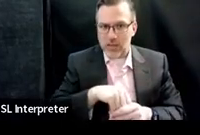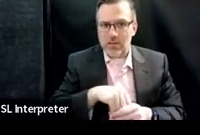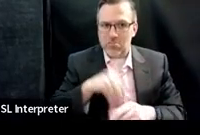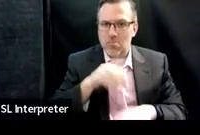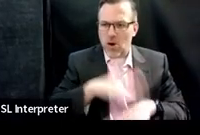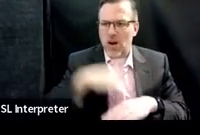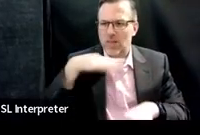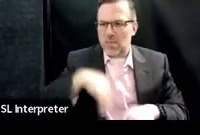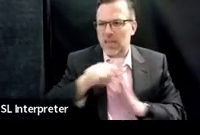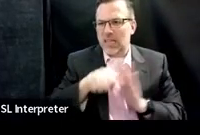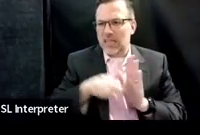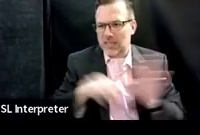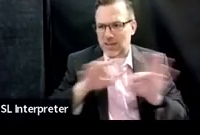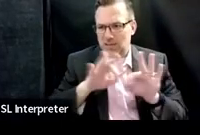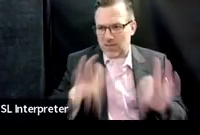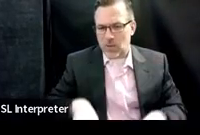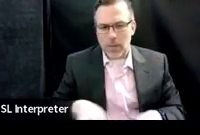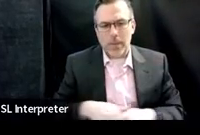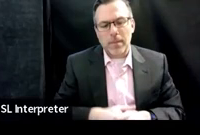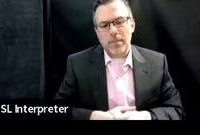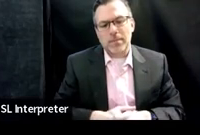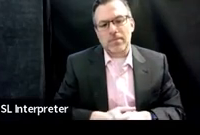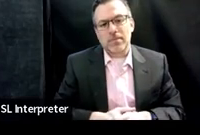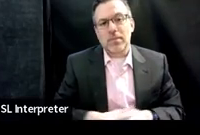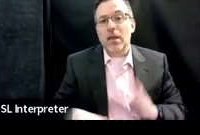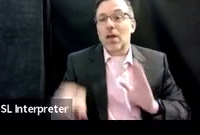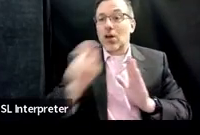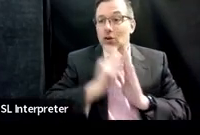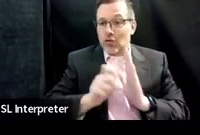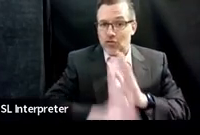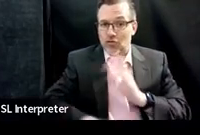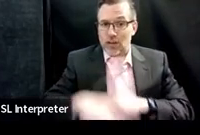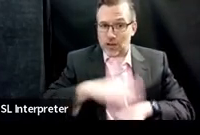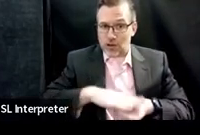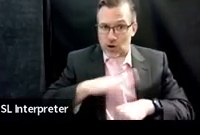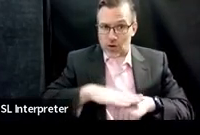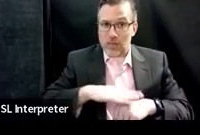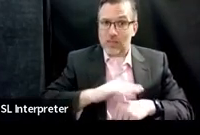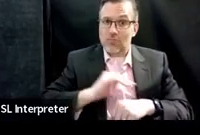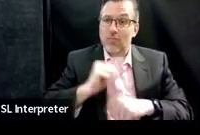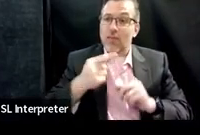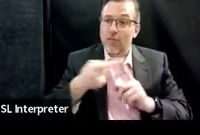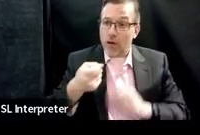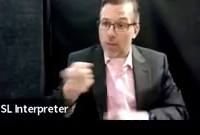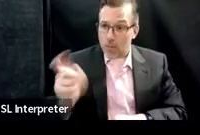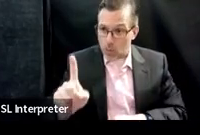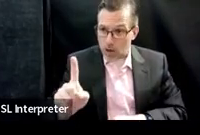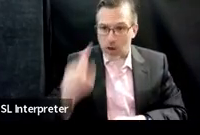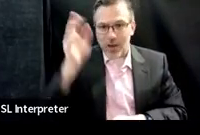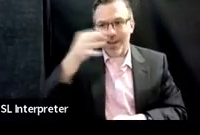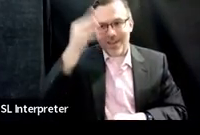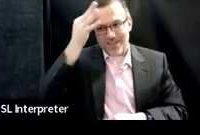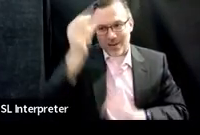form. So the written notice is based on federal law from IDEA.